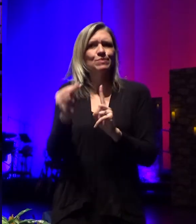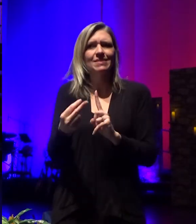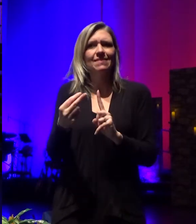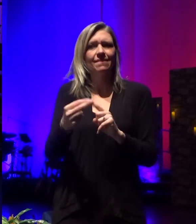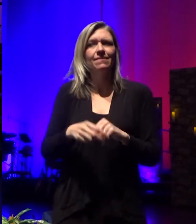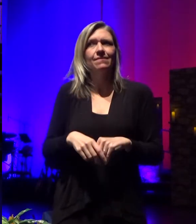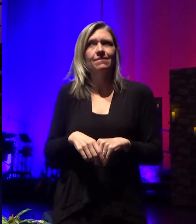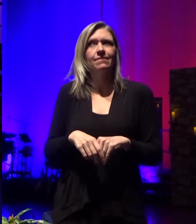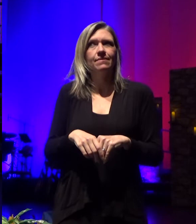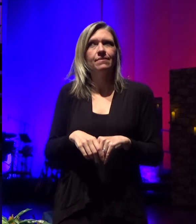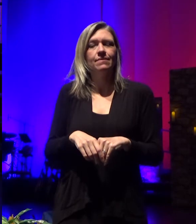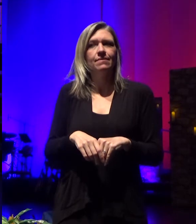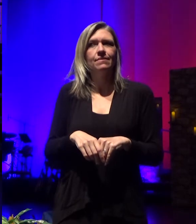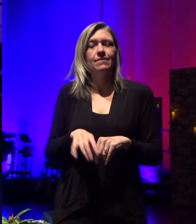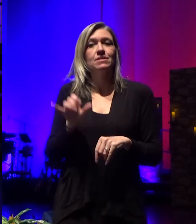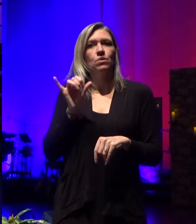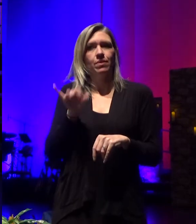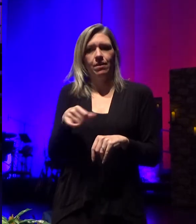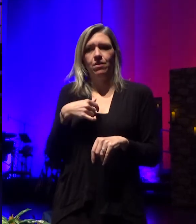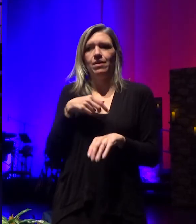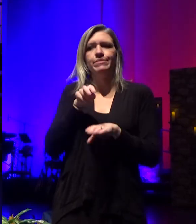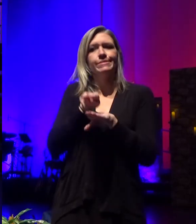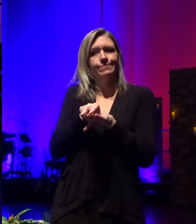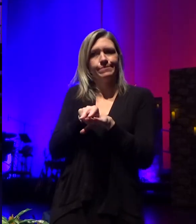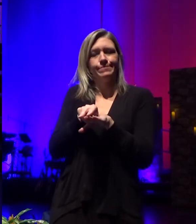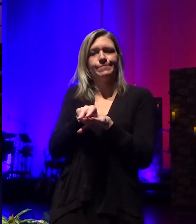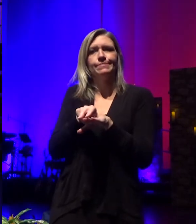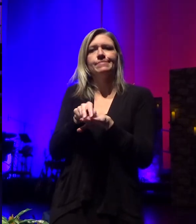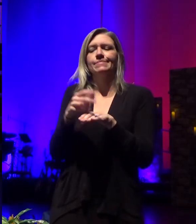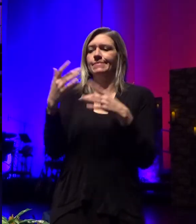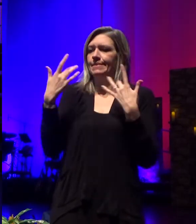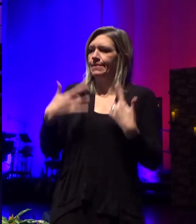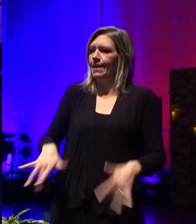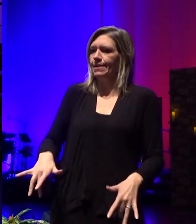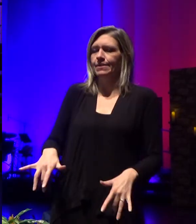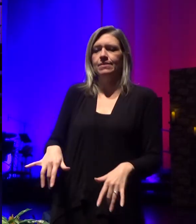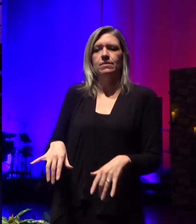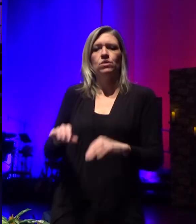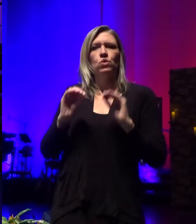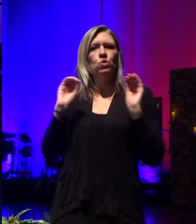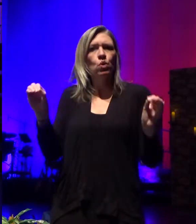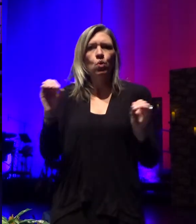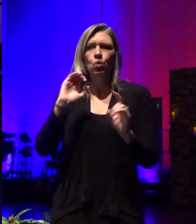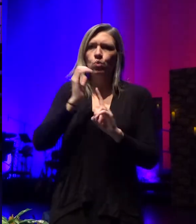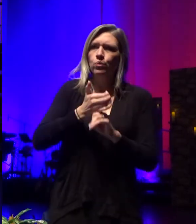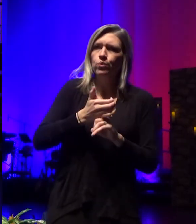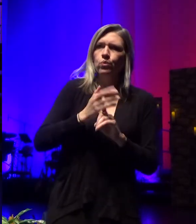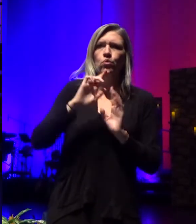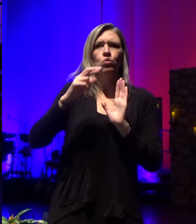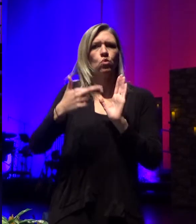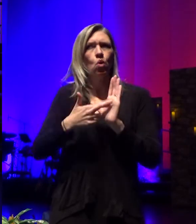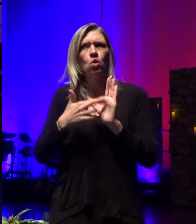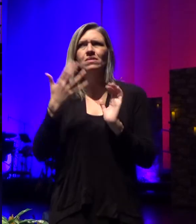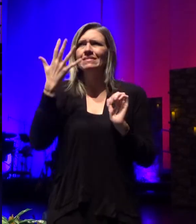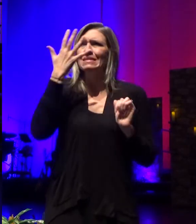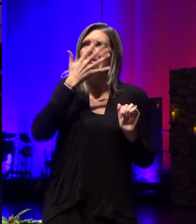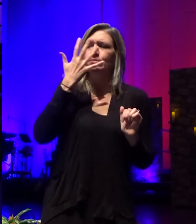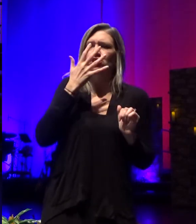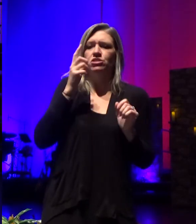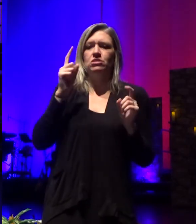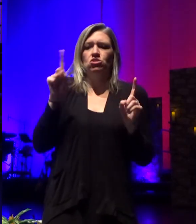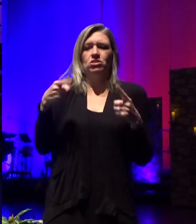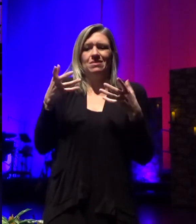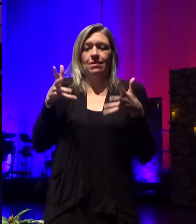And there I was, stripped naked, shorn of my roles and images, with only my inner